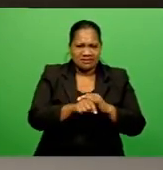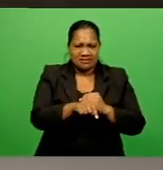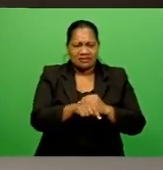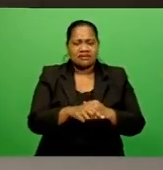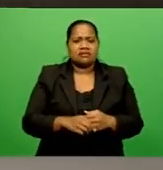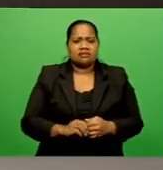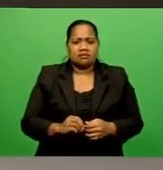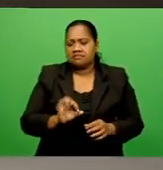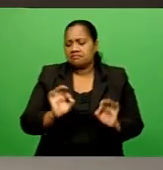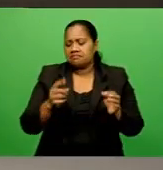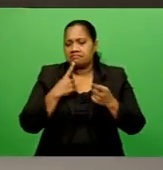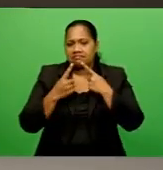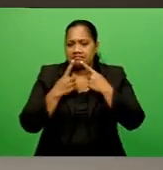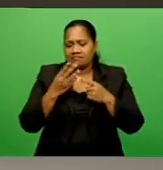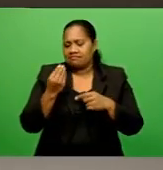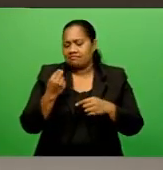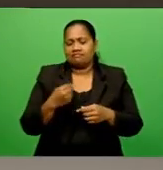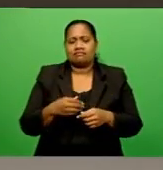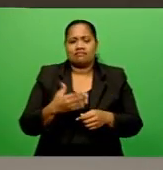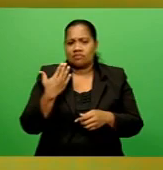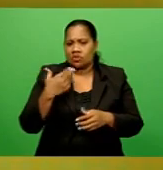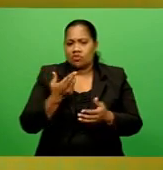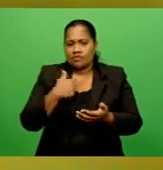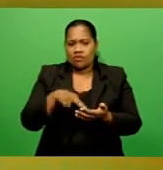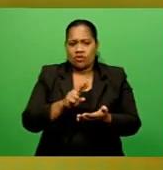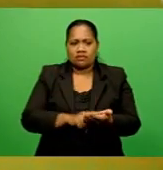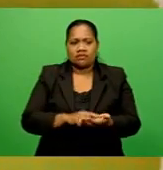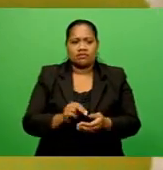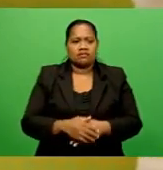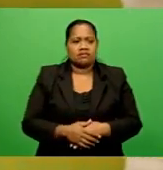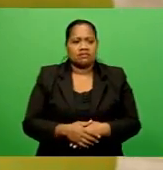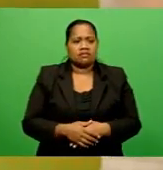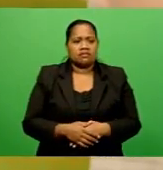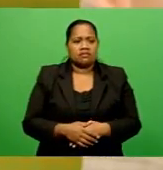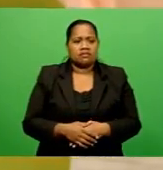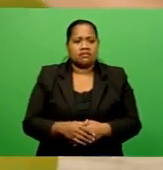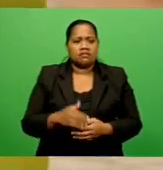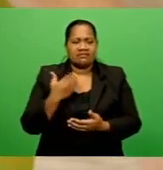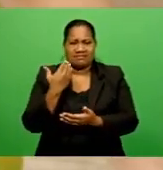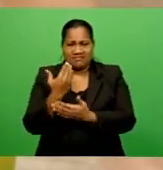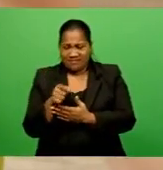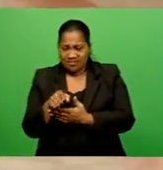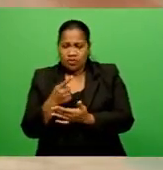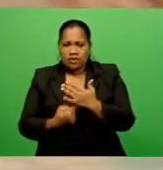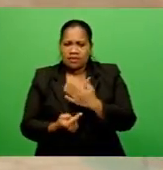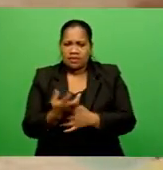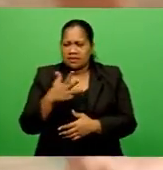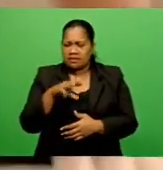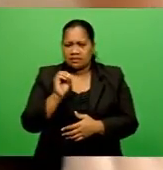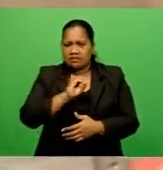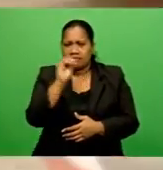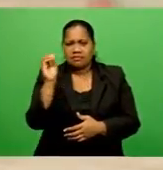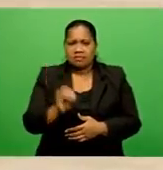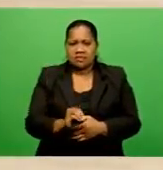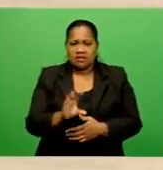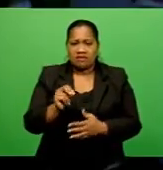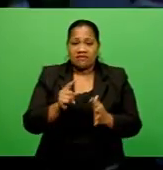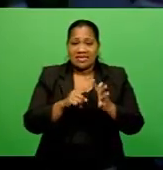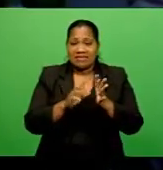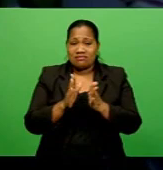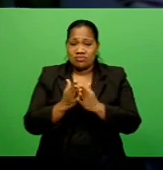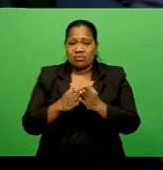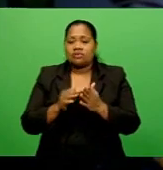on the latest reports from the online retailer. According to the lawsuit, about 90% of e-books are sold through